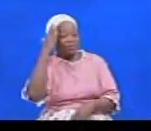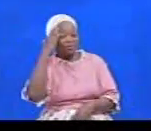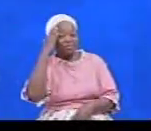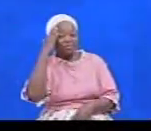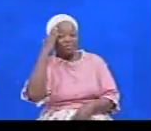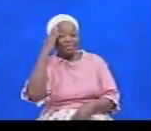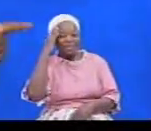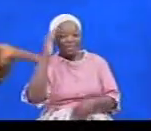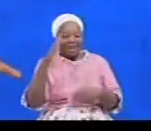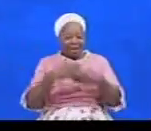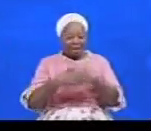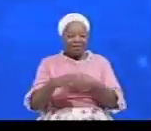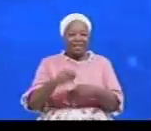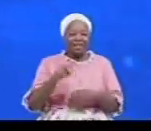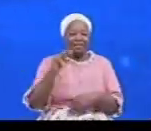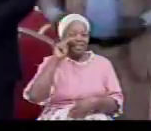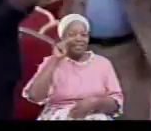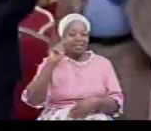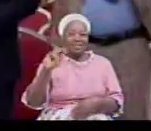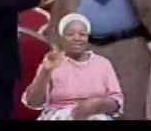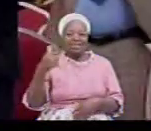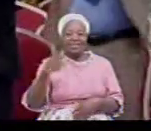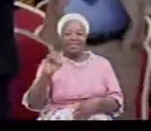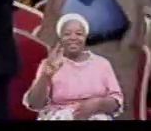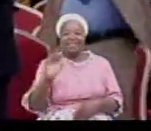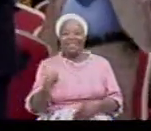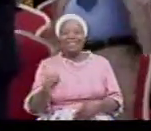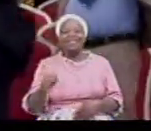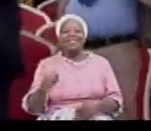After Nigeria, Ghana.